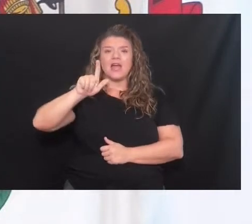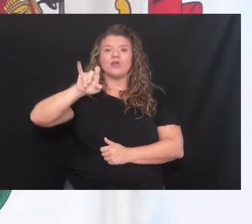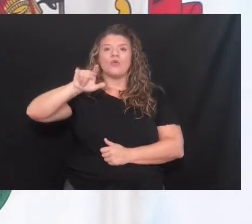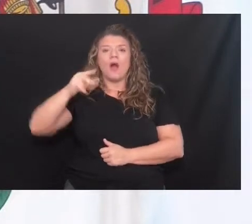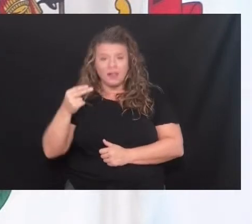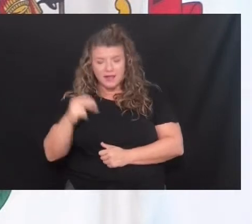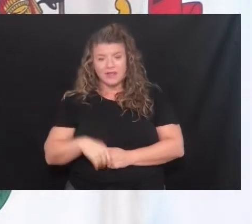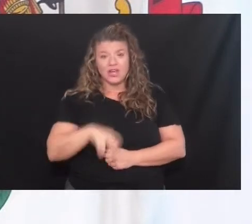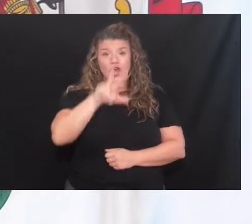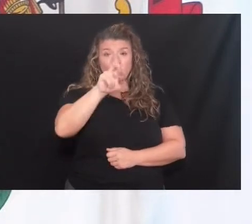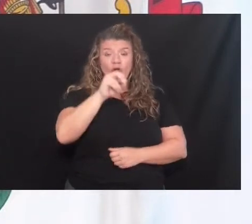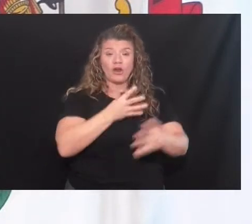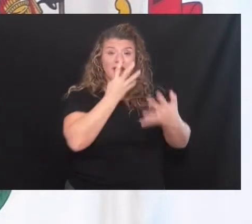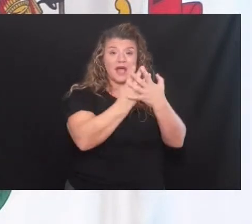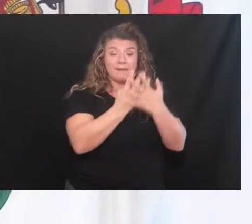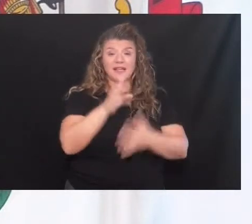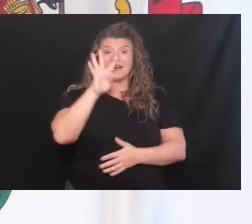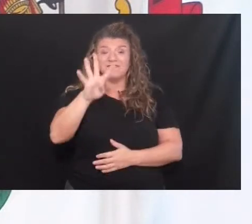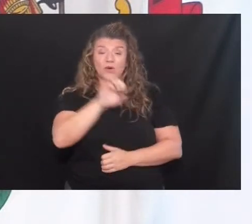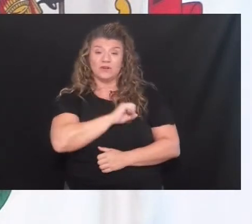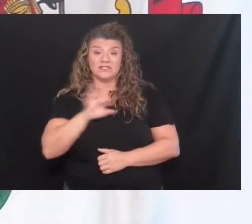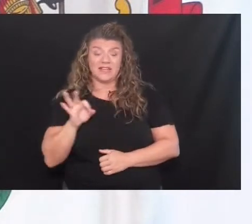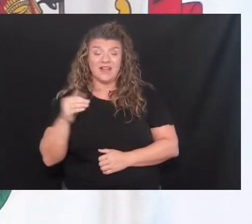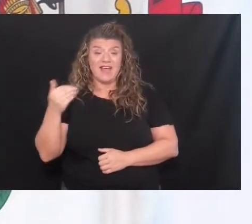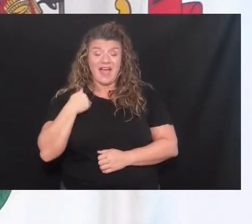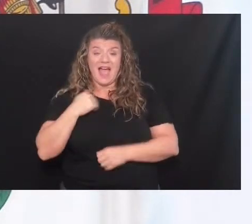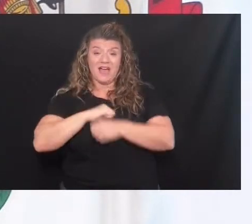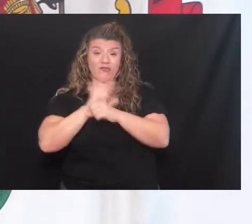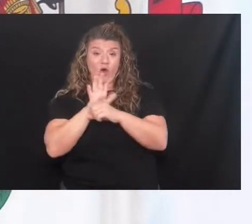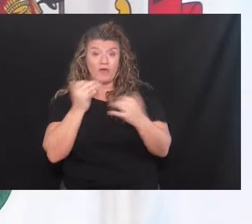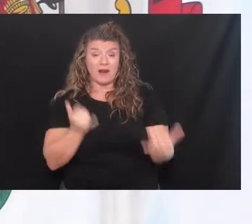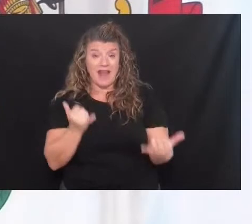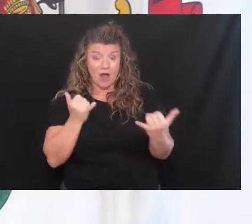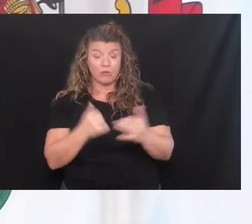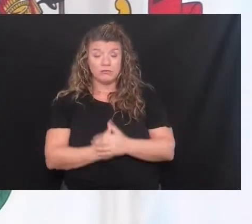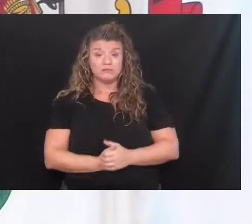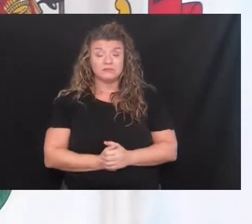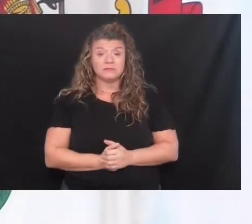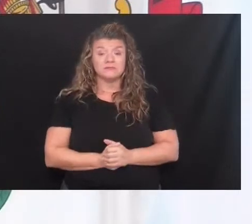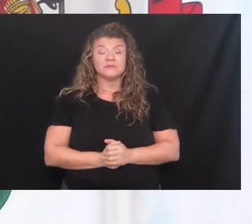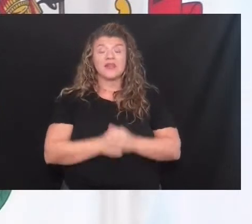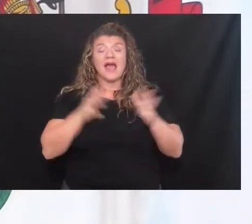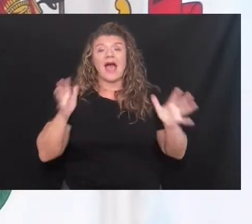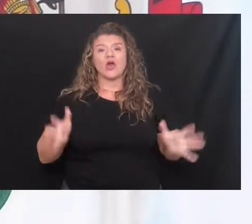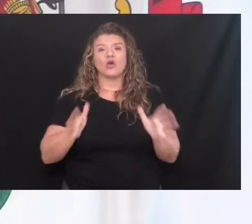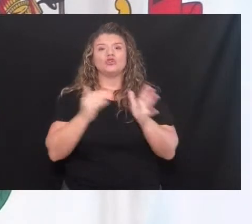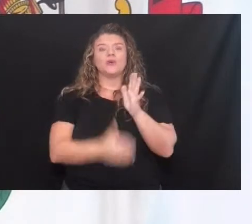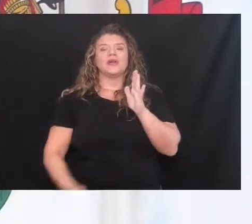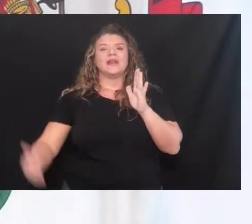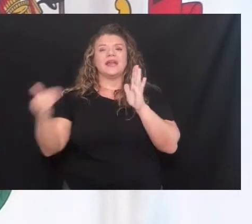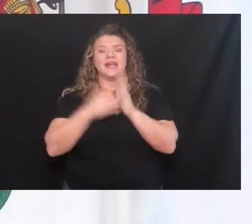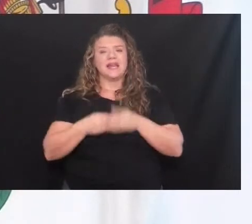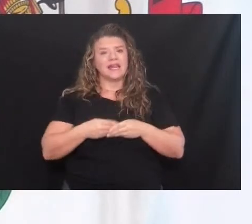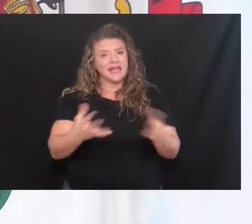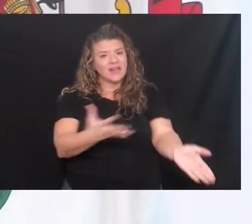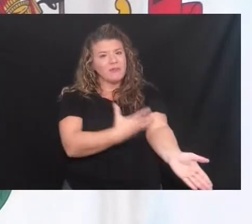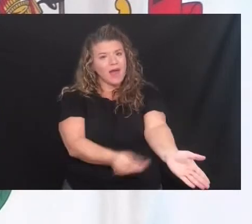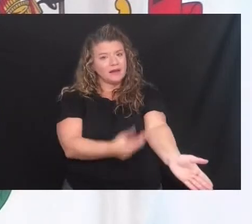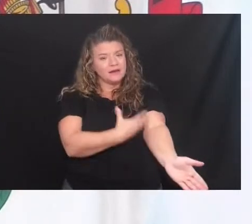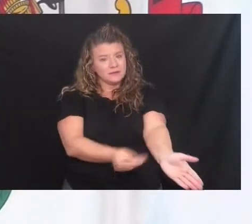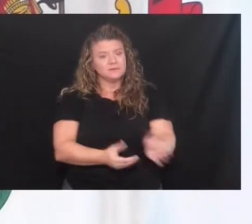and 4 staff people that have COVID right now. And I encourage you over and over about giving blood.